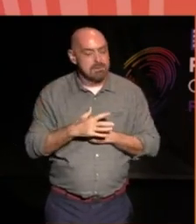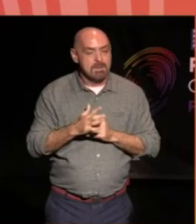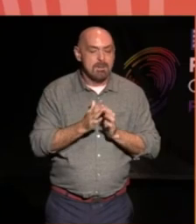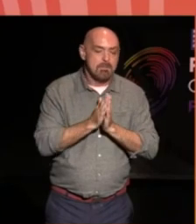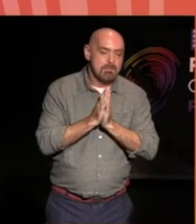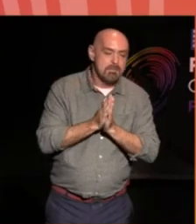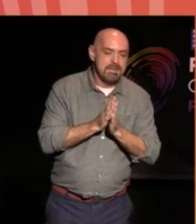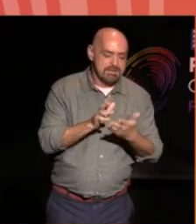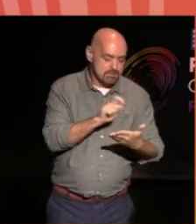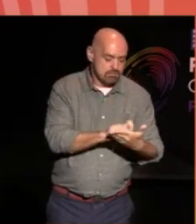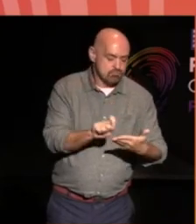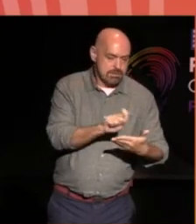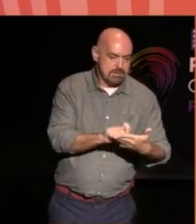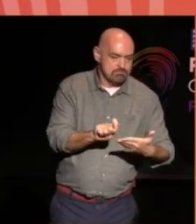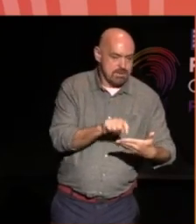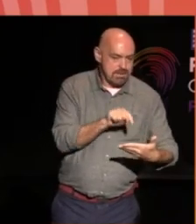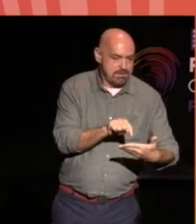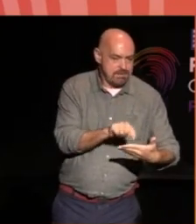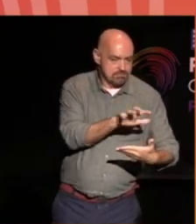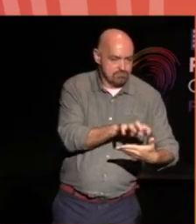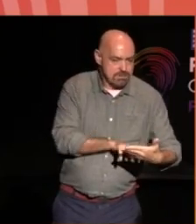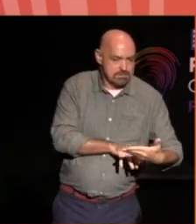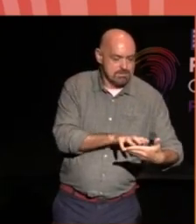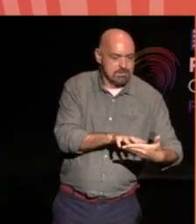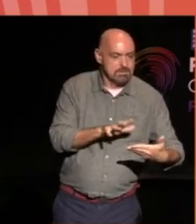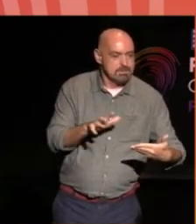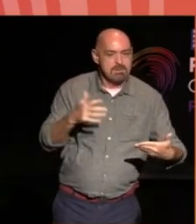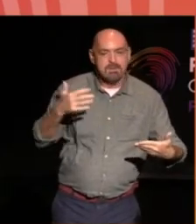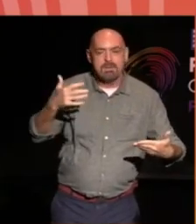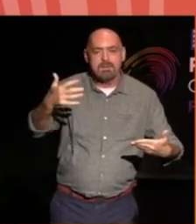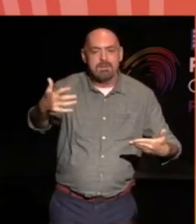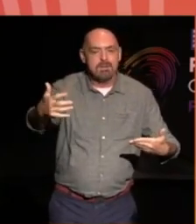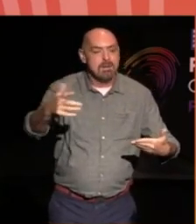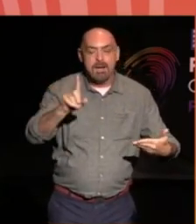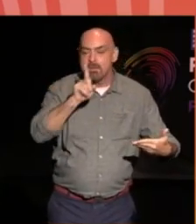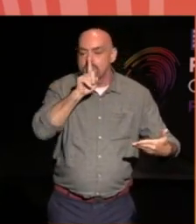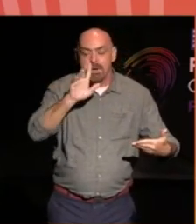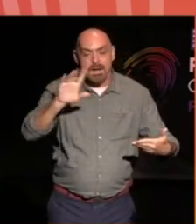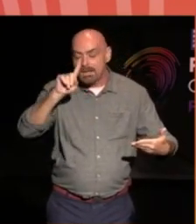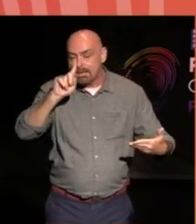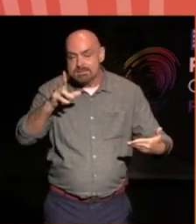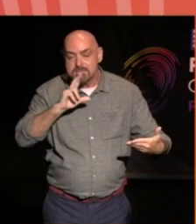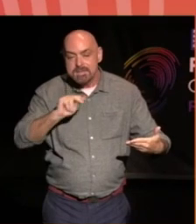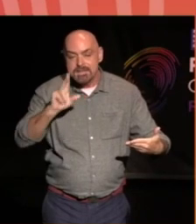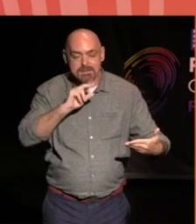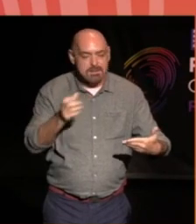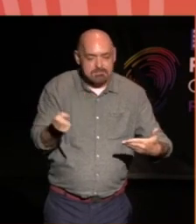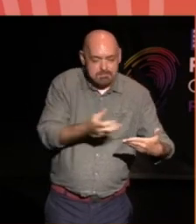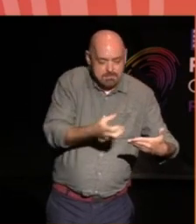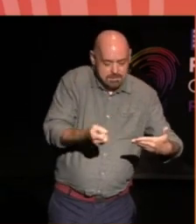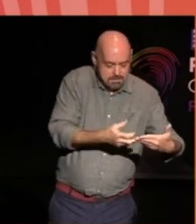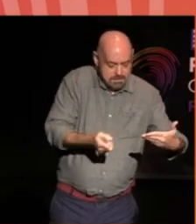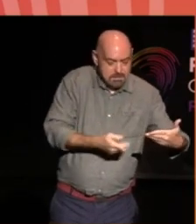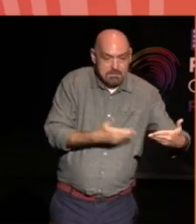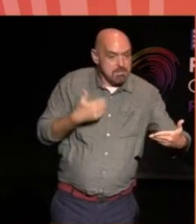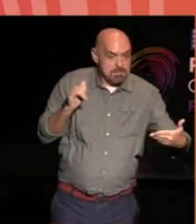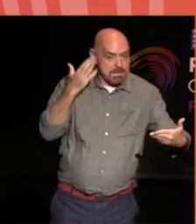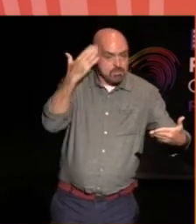Please rewrite this recipe in languages I cannot speak, with ingredients I do not